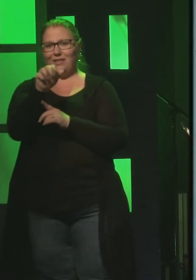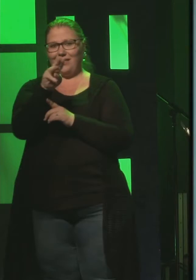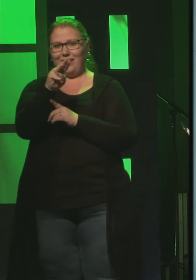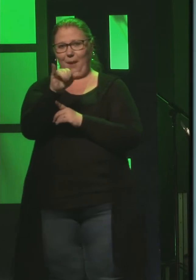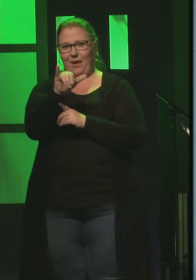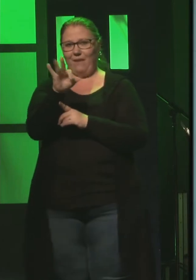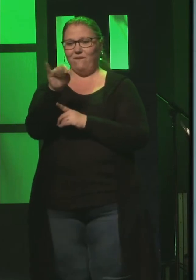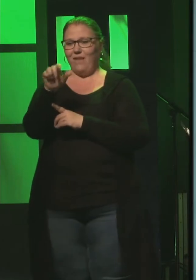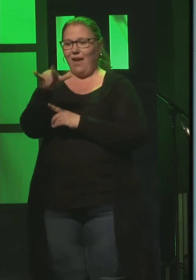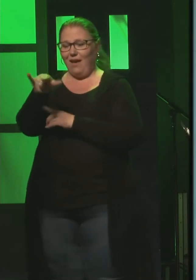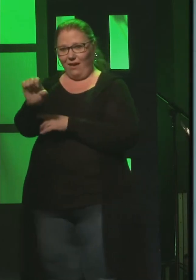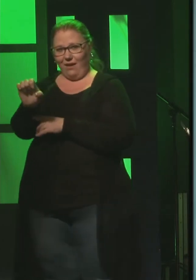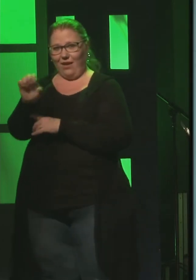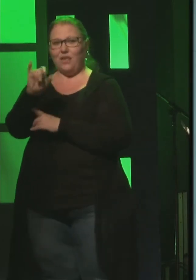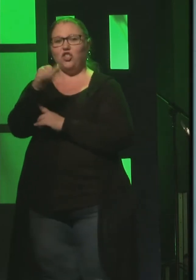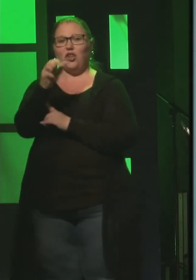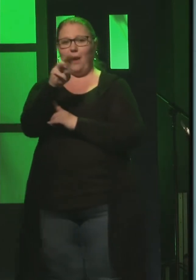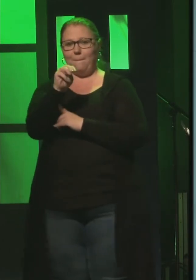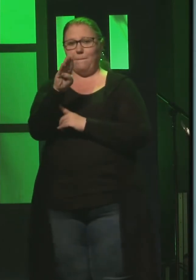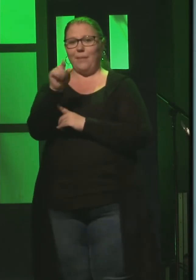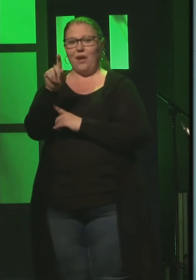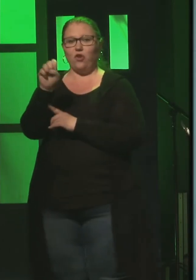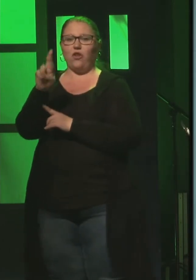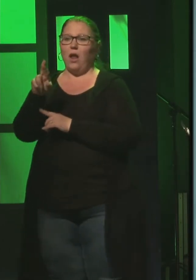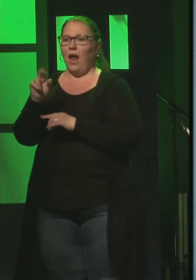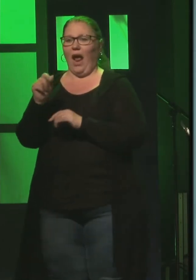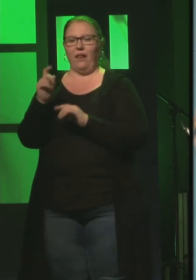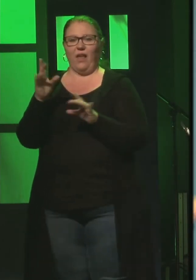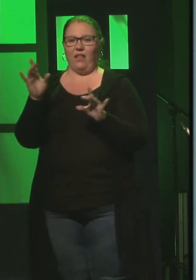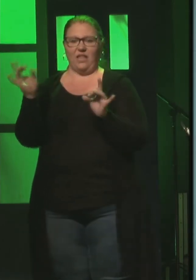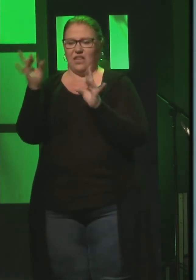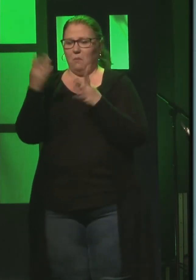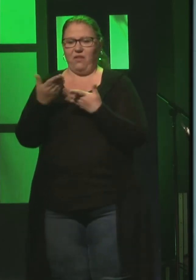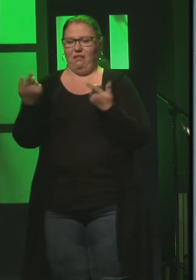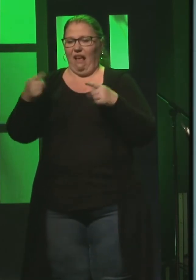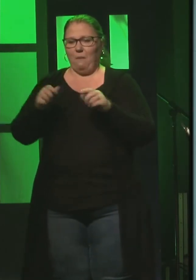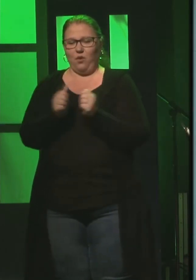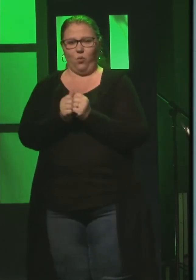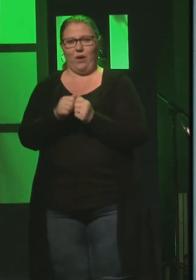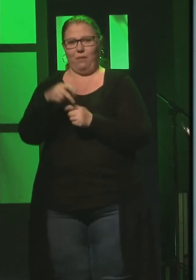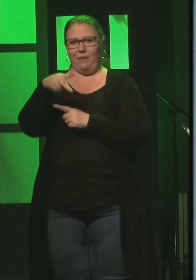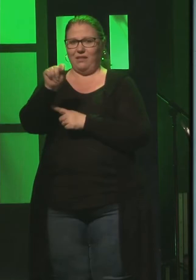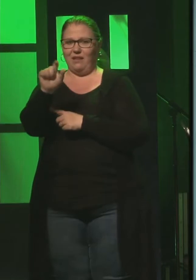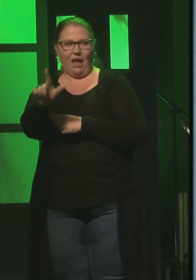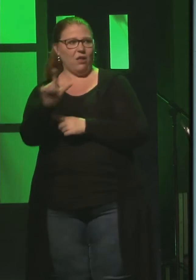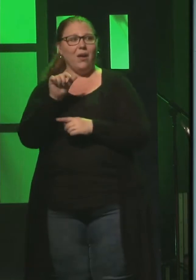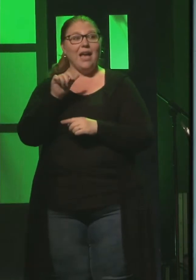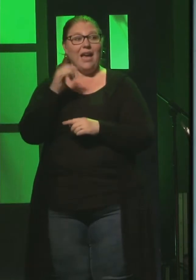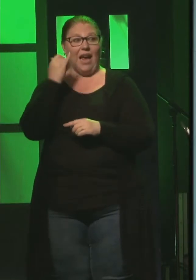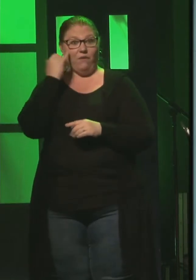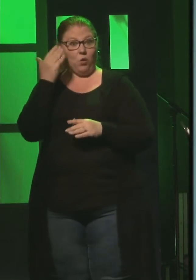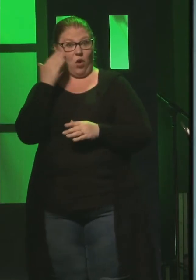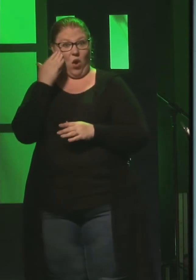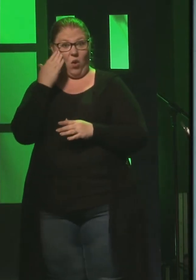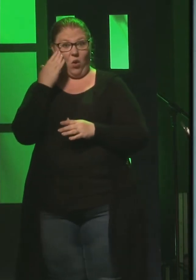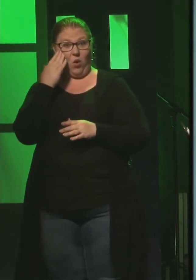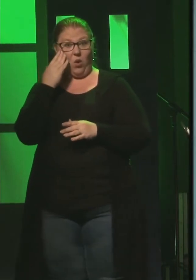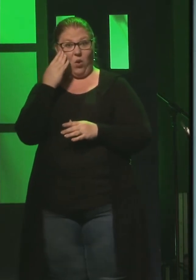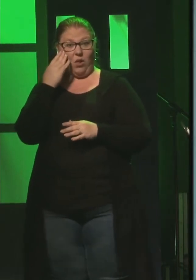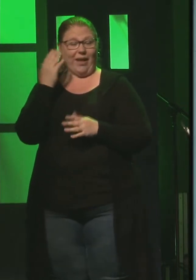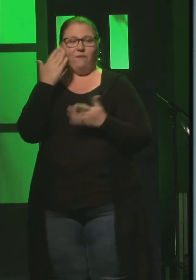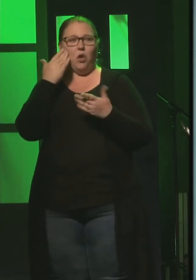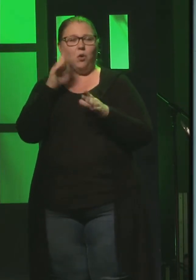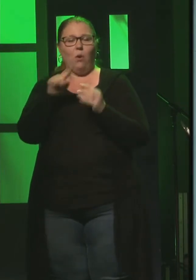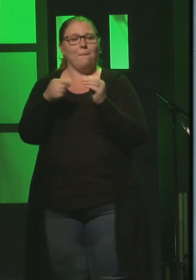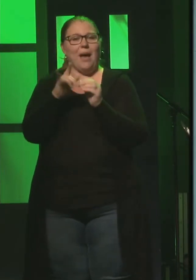Jim Bakker and the scandal that came through PTL, all that stuff. If you don't know anything about it, don't watch it, right? But if you're like me, you grew up in the church and